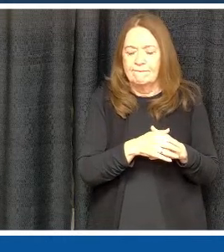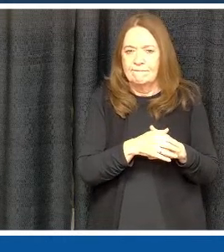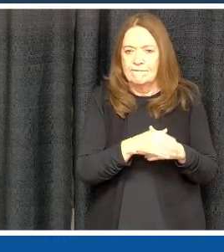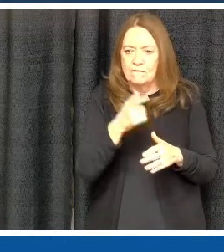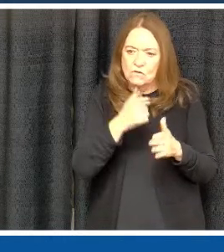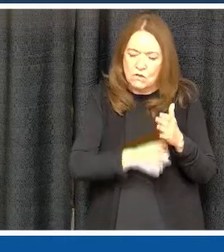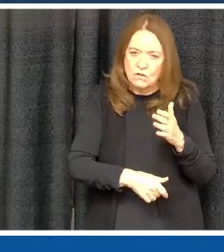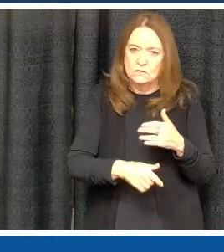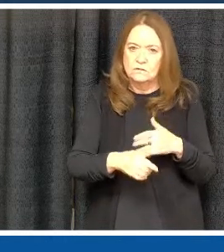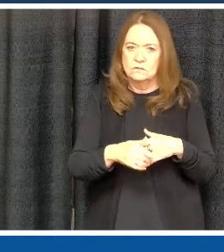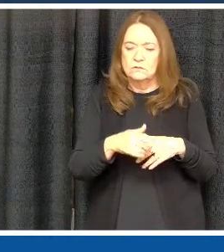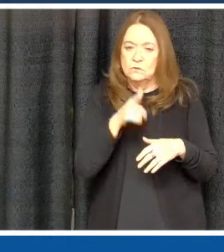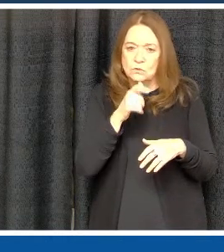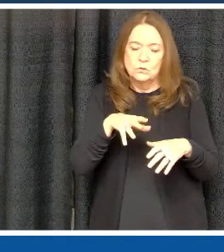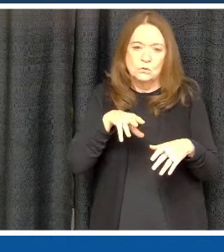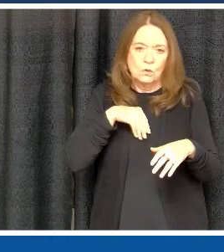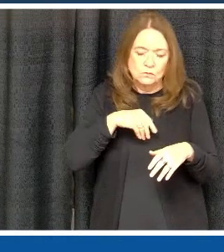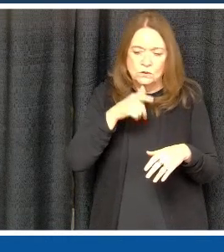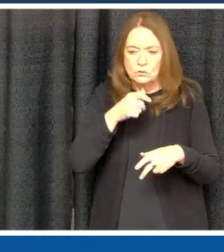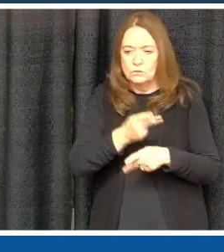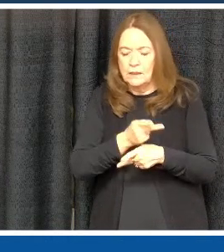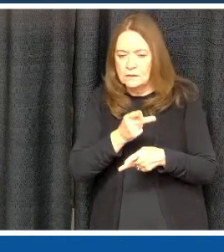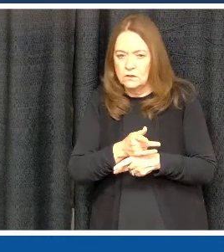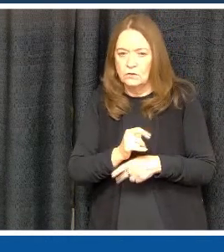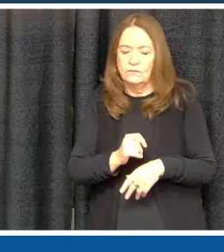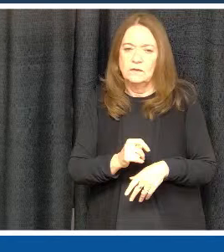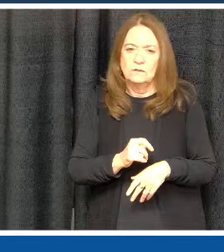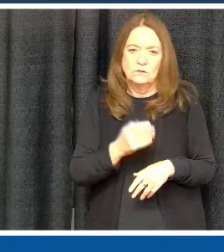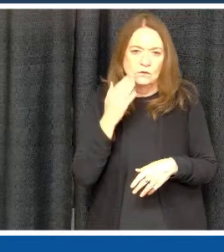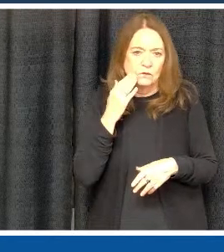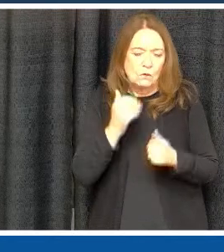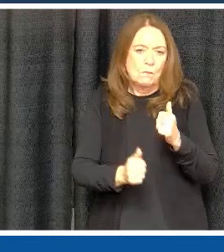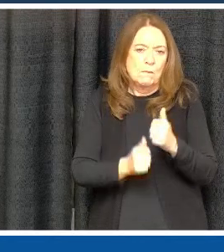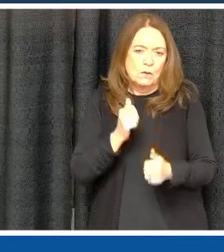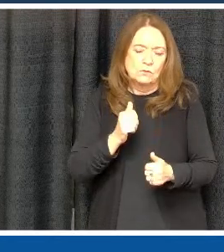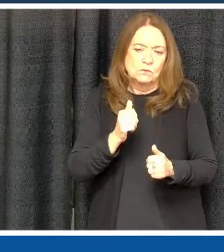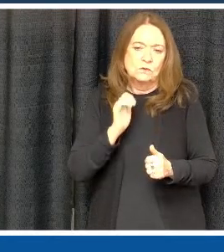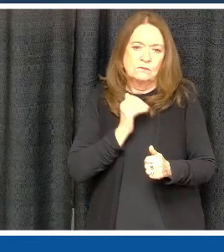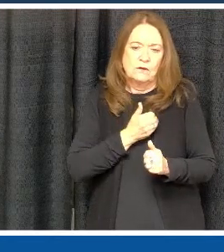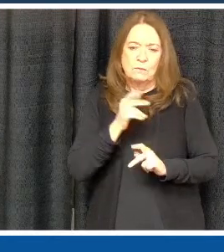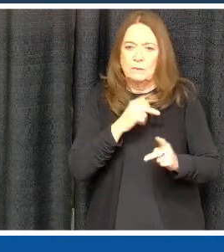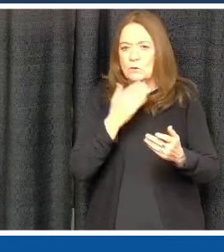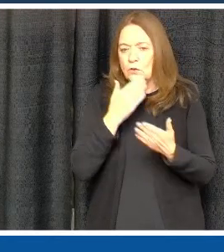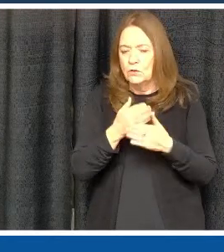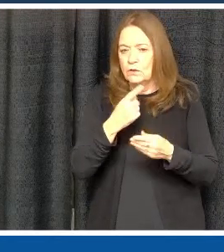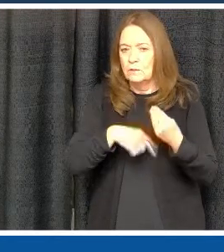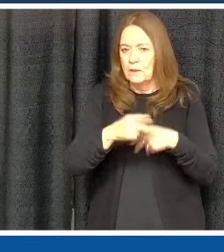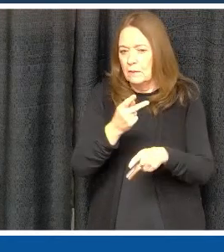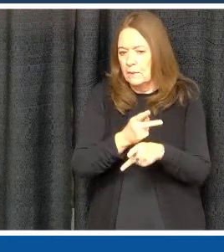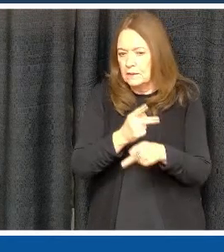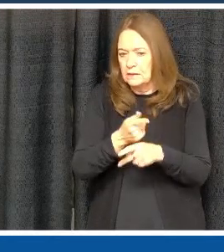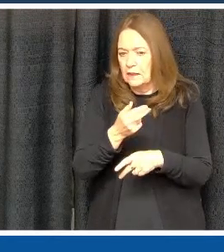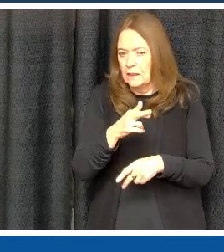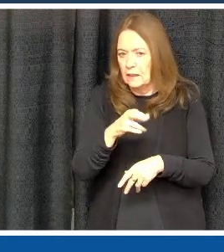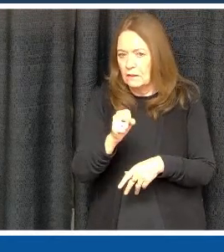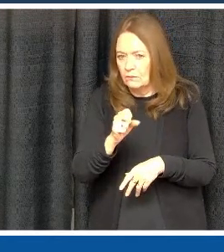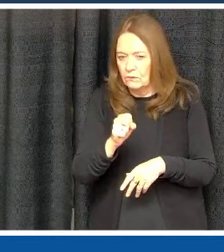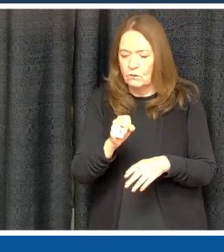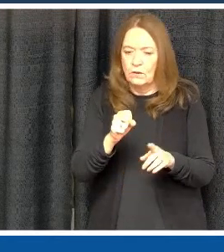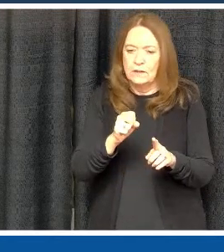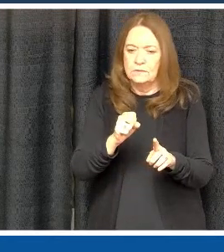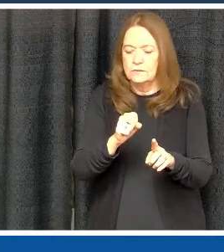Cost. Who owns it? Who maintains it? Most of our residents are good about maintaining the grass buffers that developers